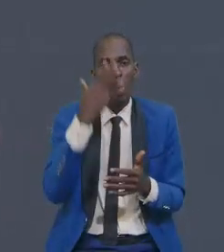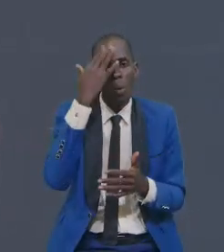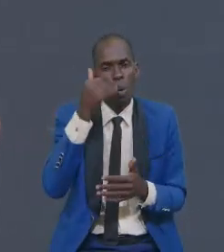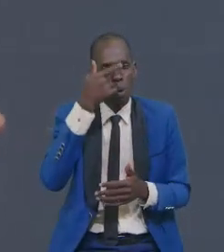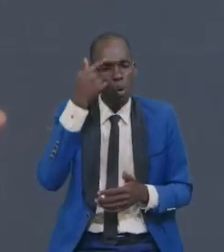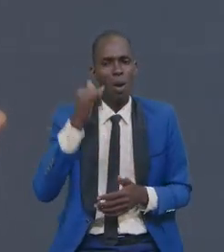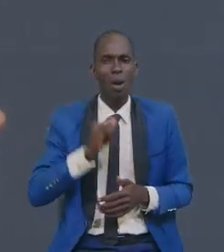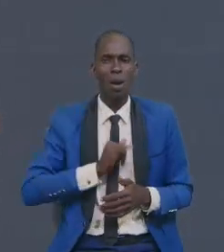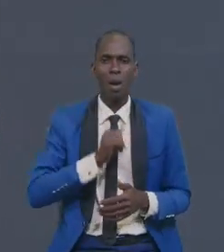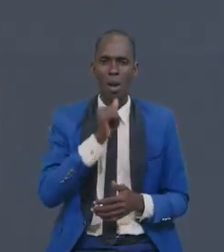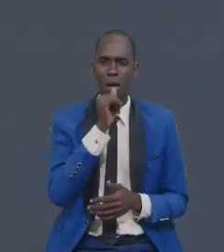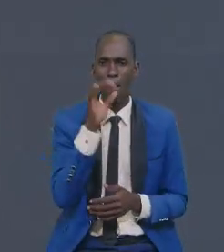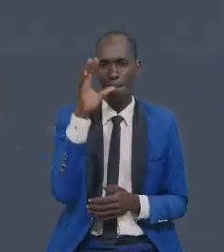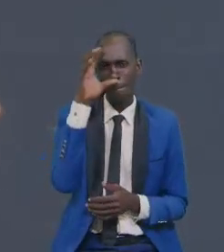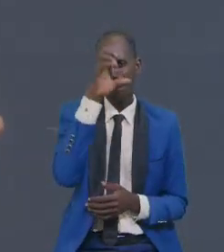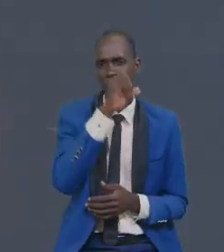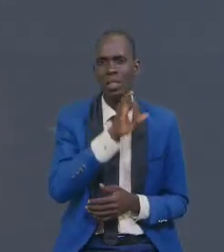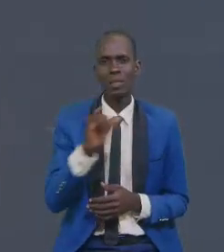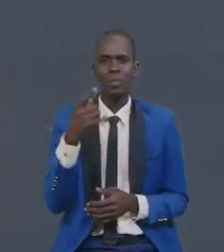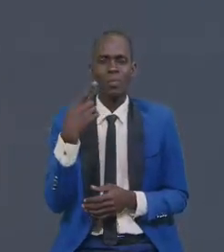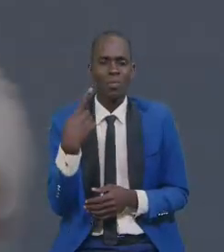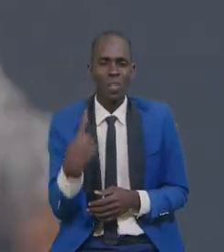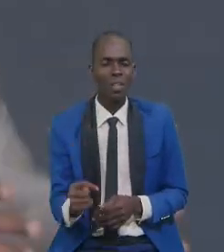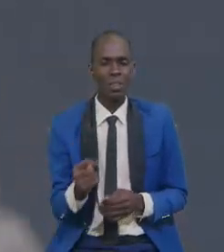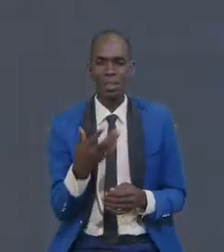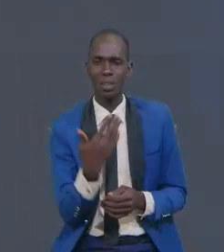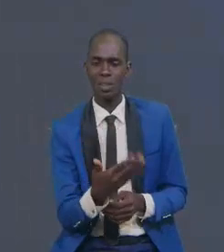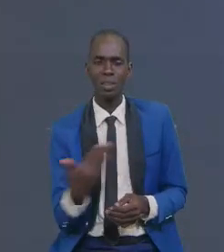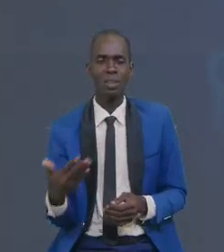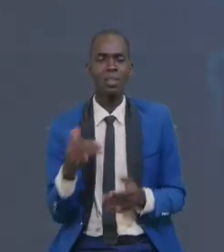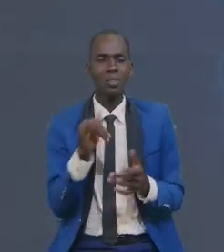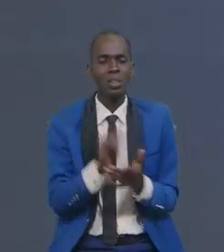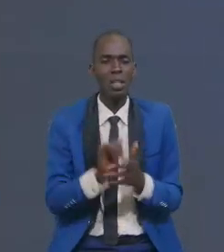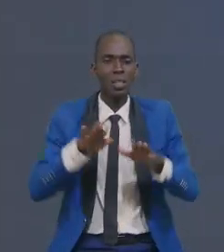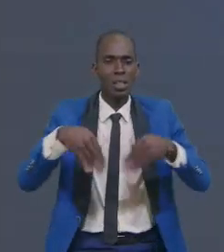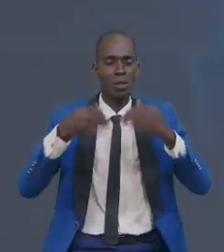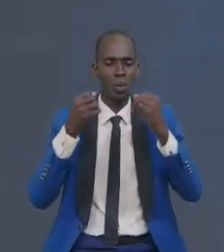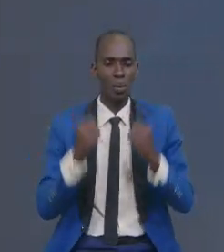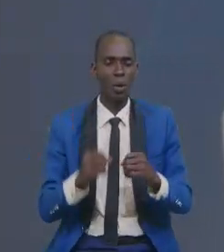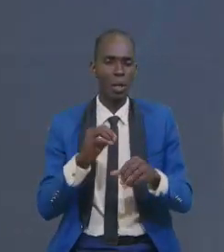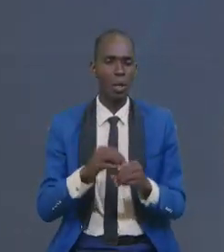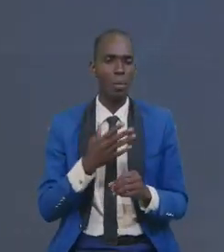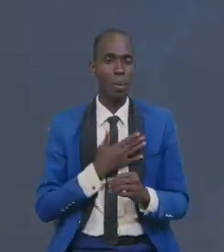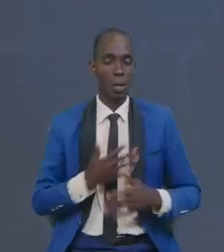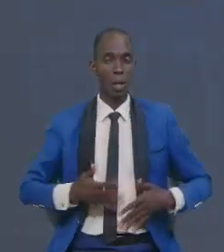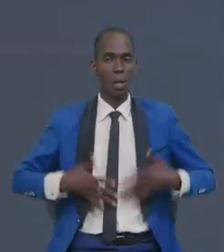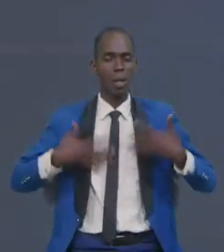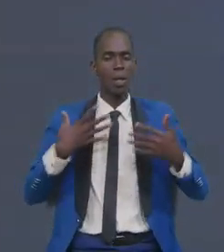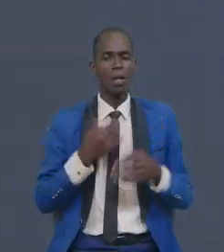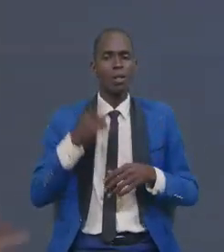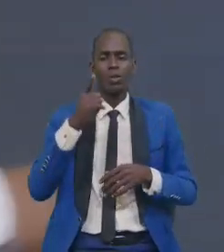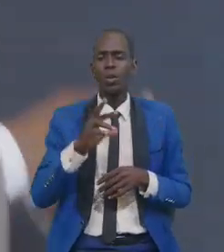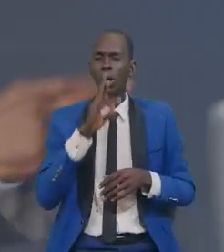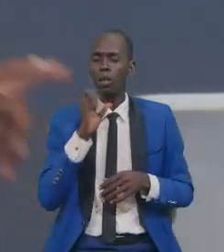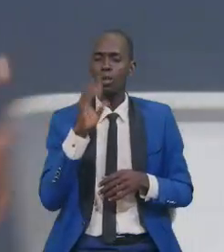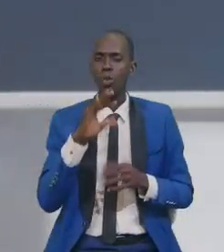missing the agency of all power in my life. And you are so desperate